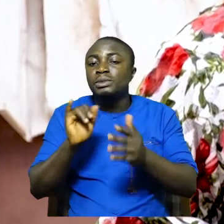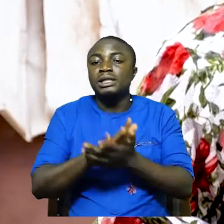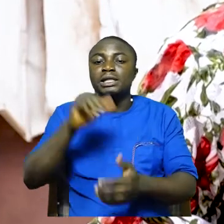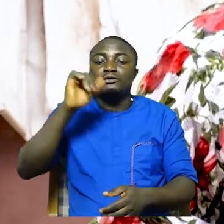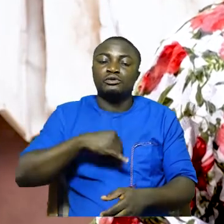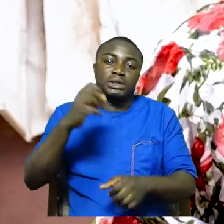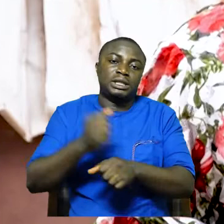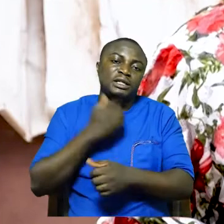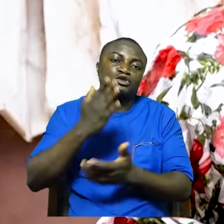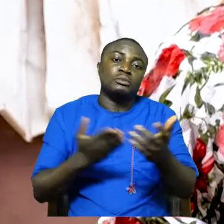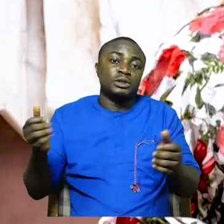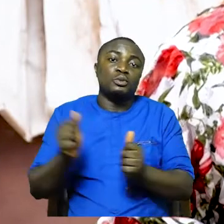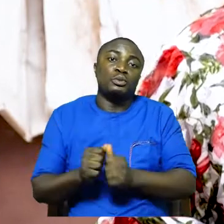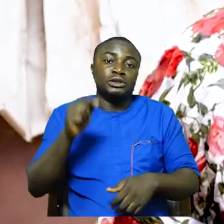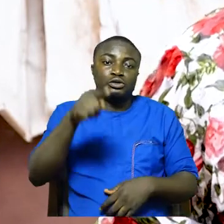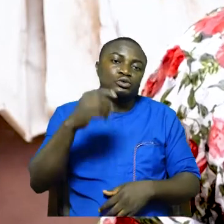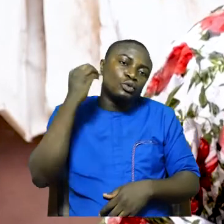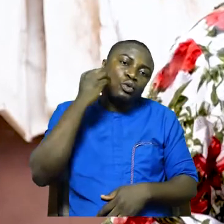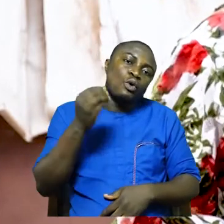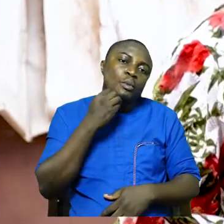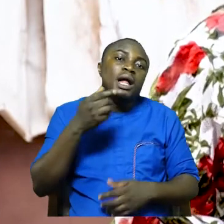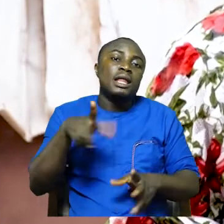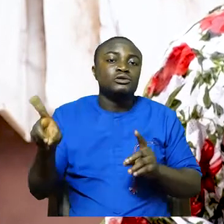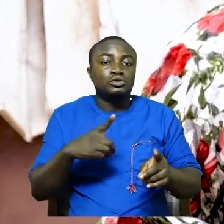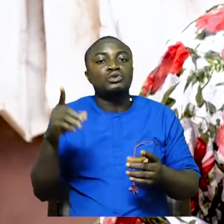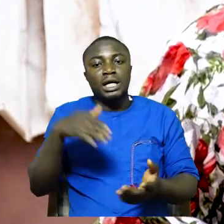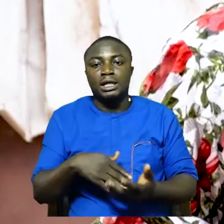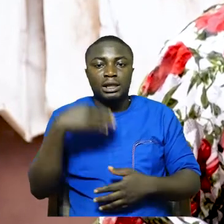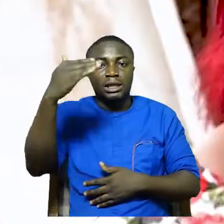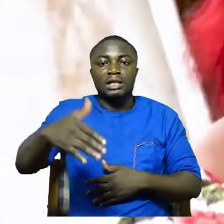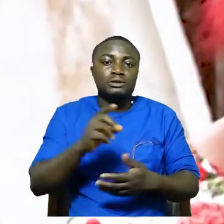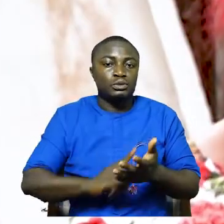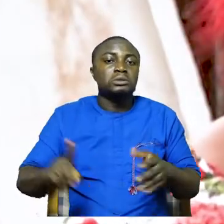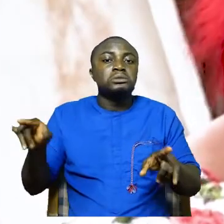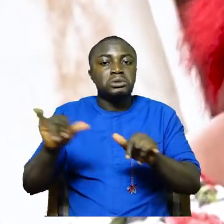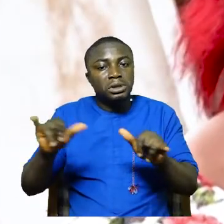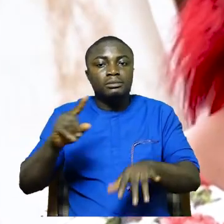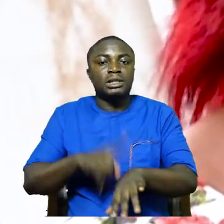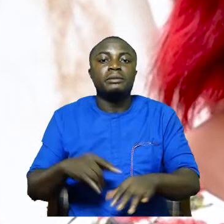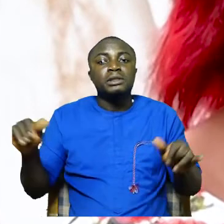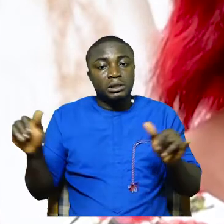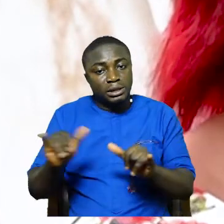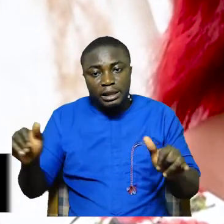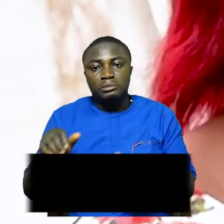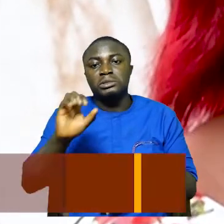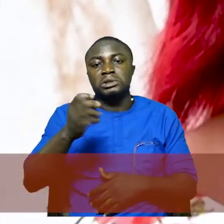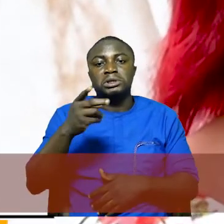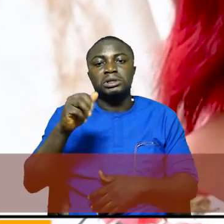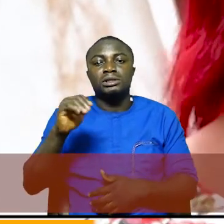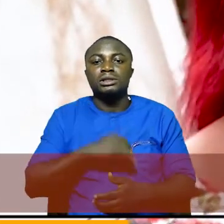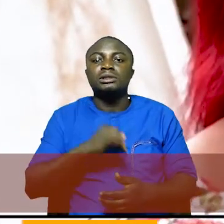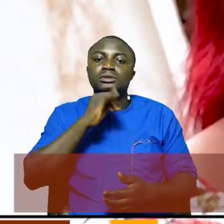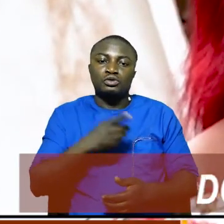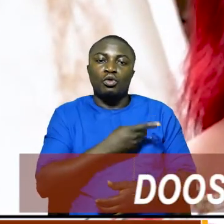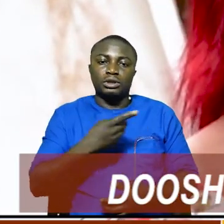this episode, and I want to believe that you've taken something with you home. Let's do this again next week, same time,